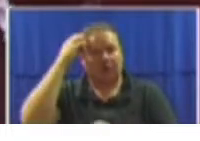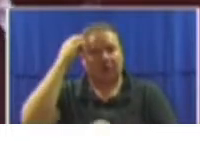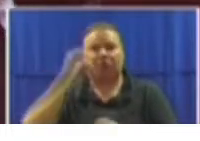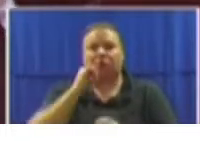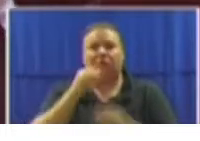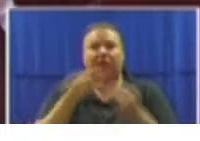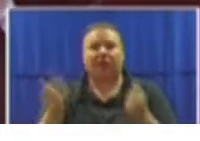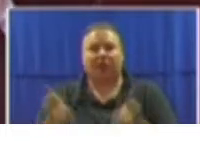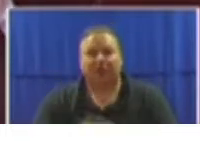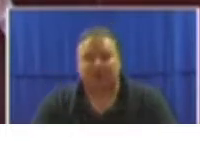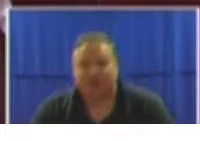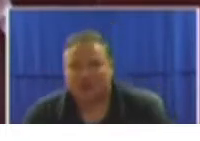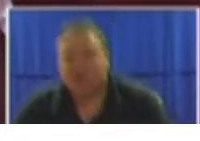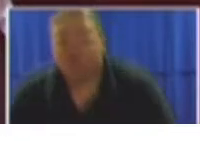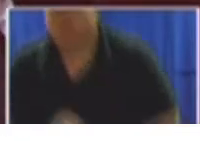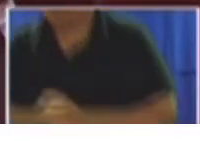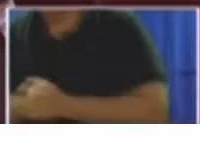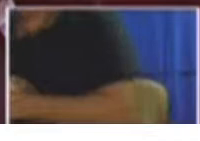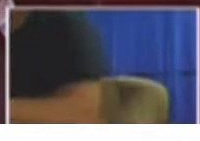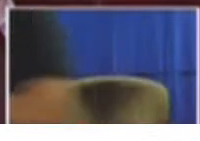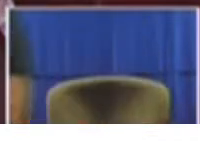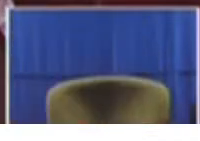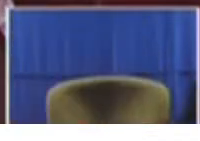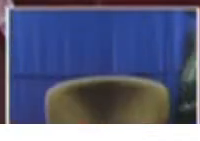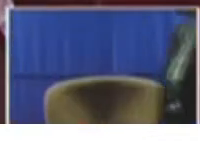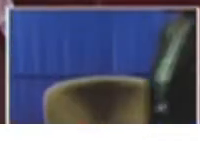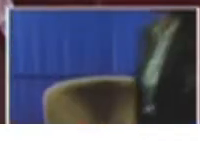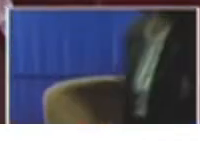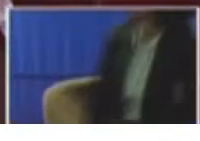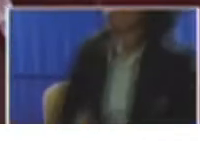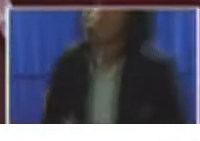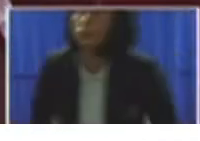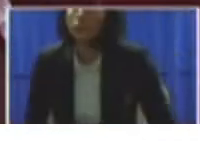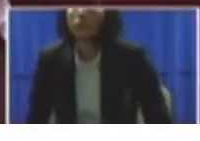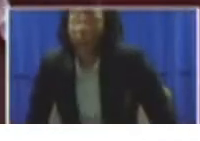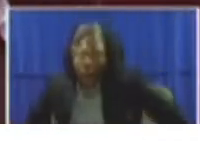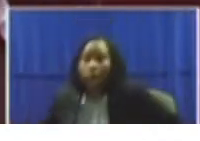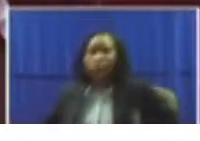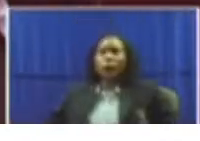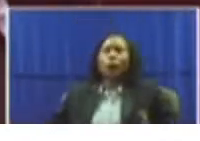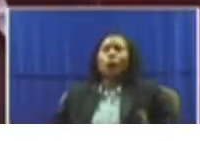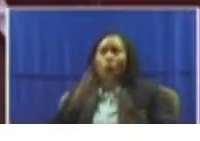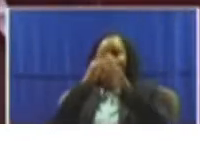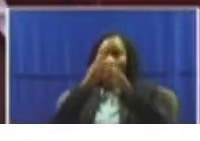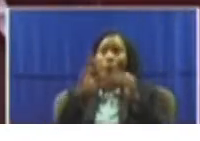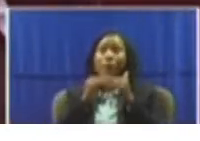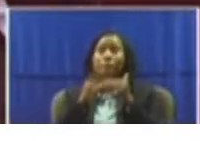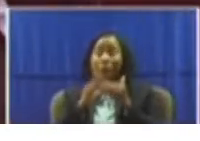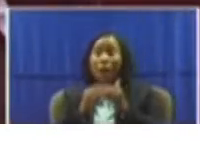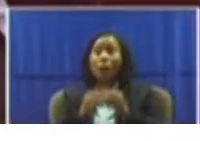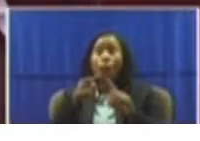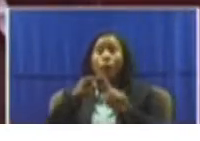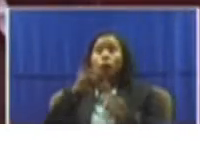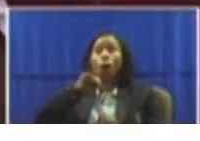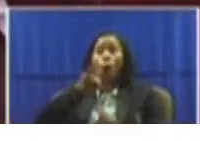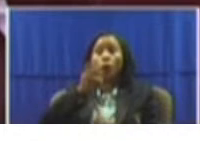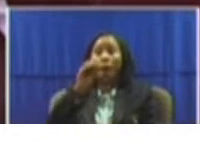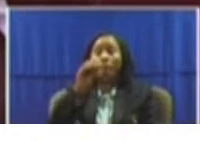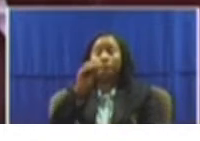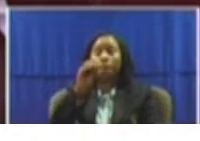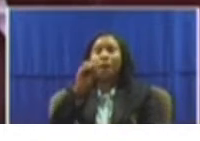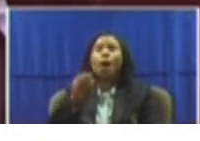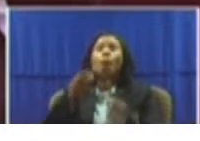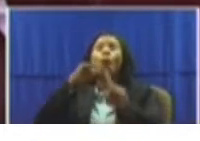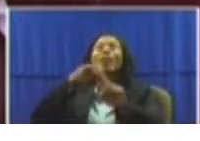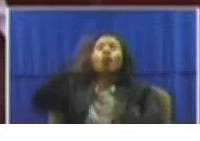healed. If this poverty cabinet had to go back to school, not one of them would even reach the 30% pass mark they set for our children. It's time